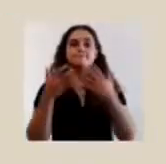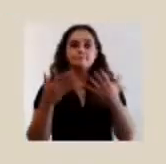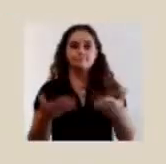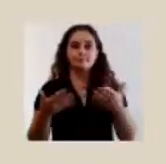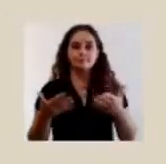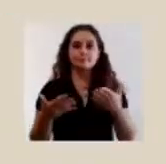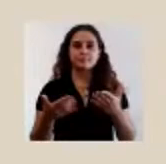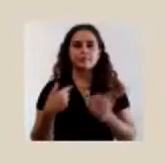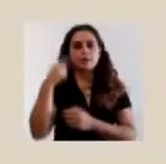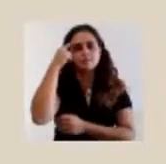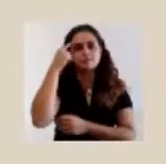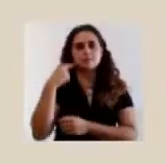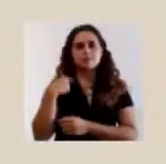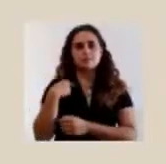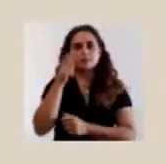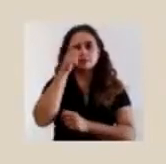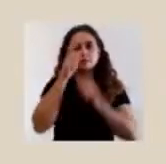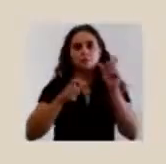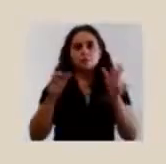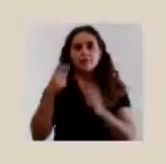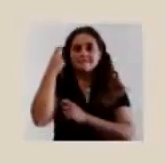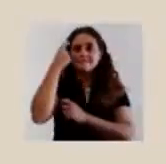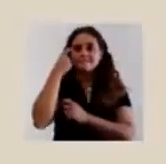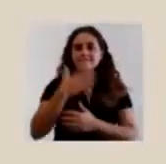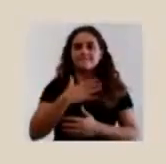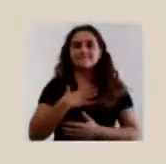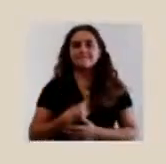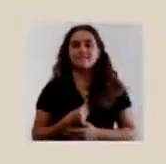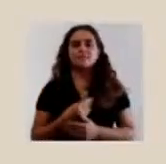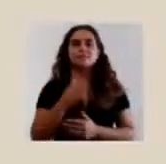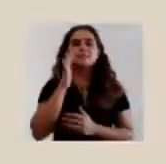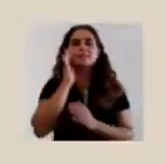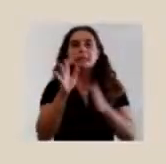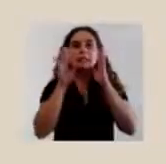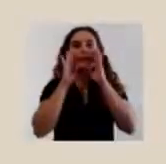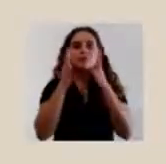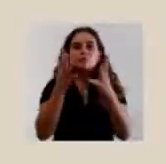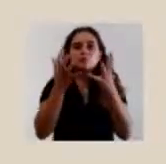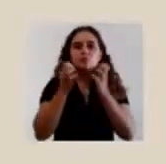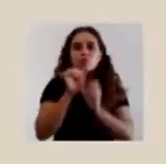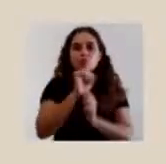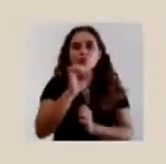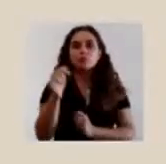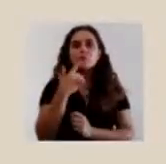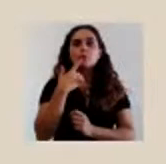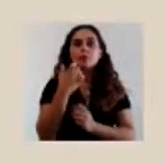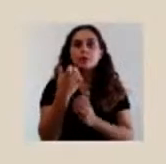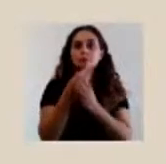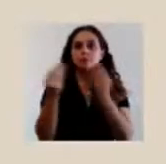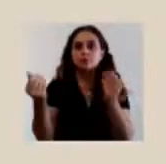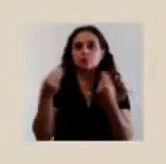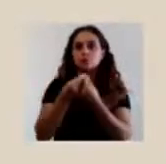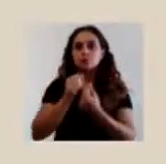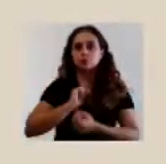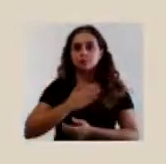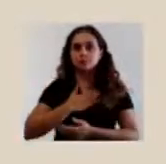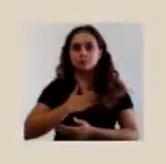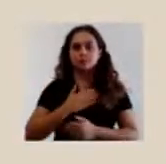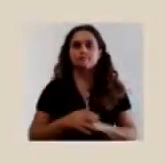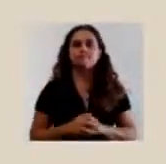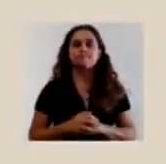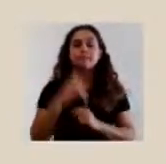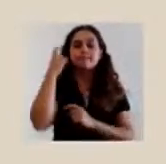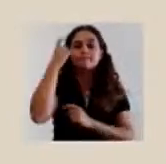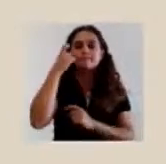Now, I know people like riddles, so I'll attempt a shameless attention grab by asking you to solve one with me.